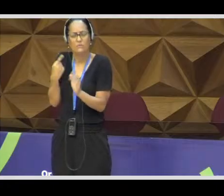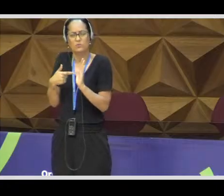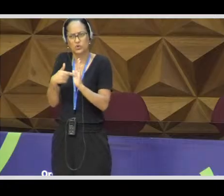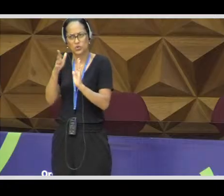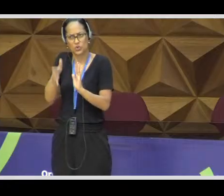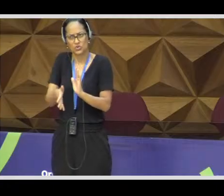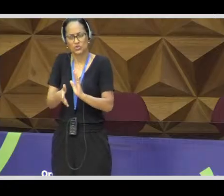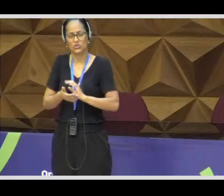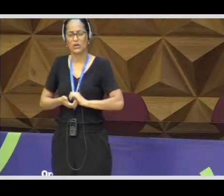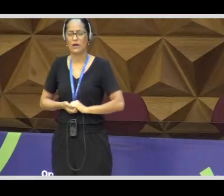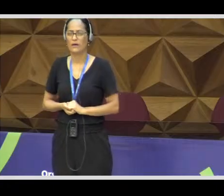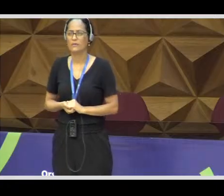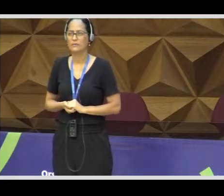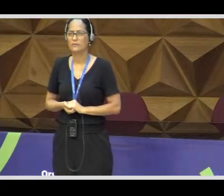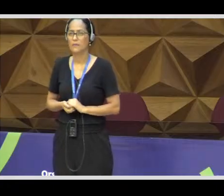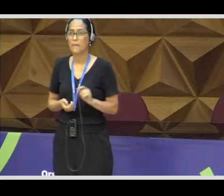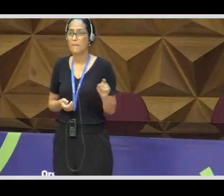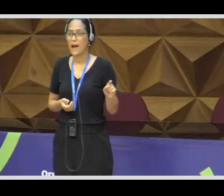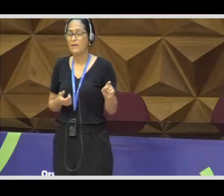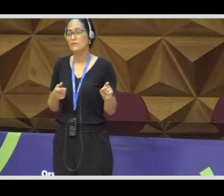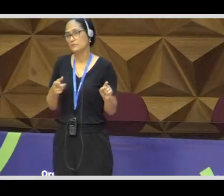in a real car.